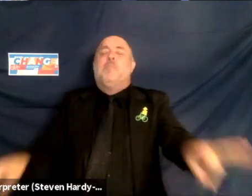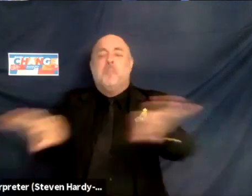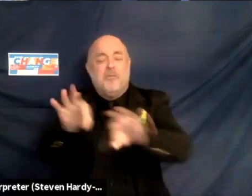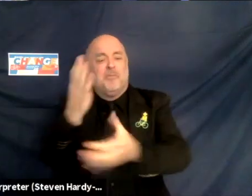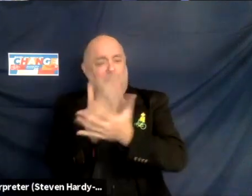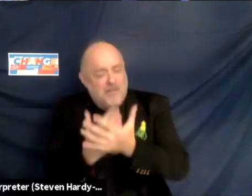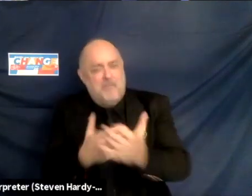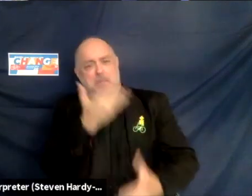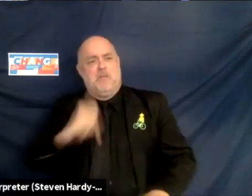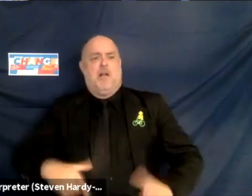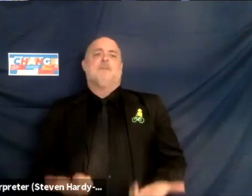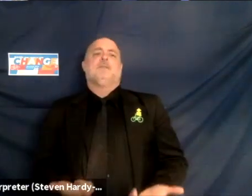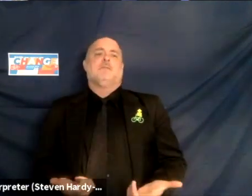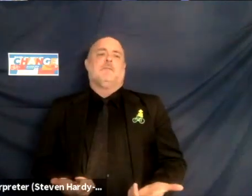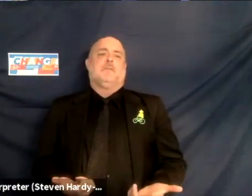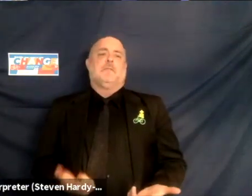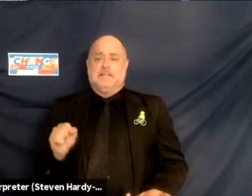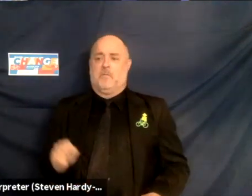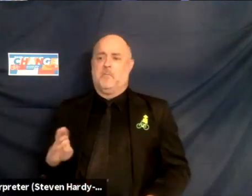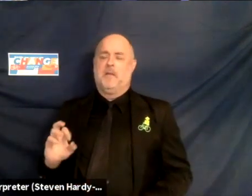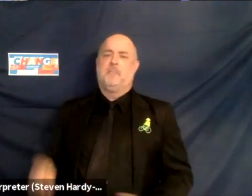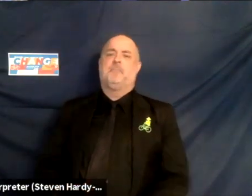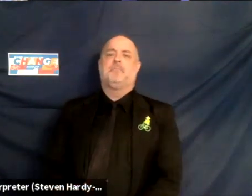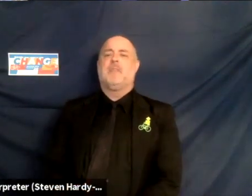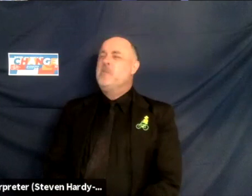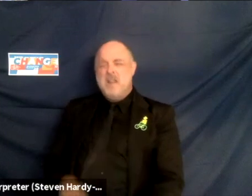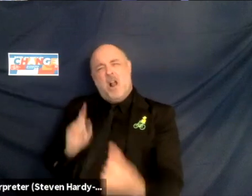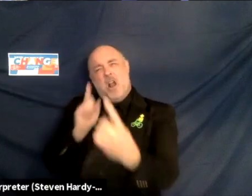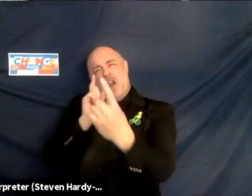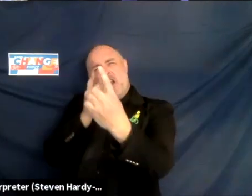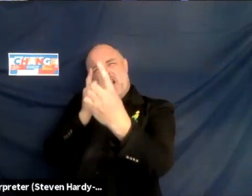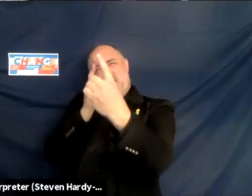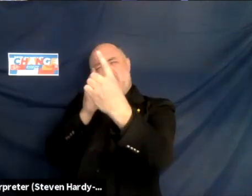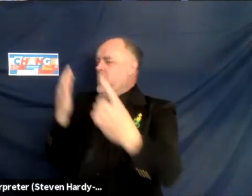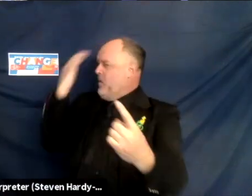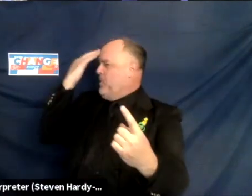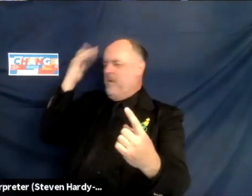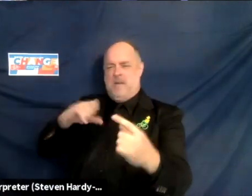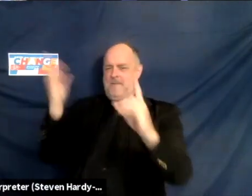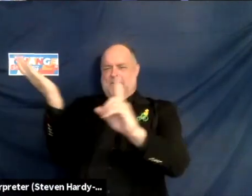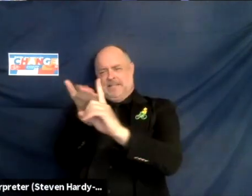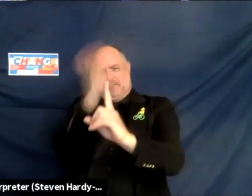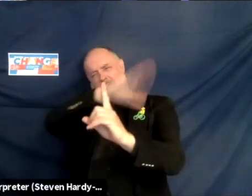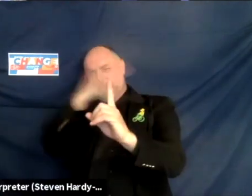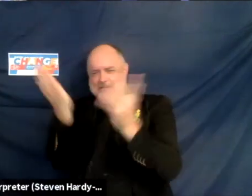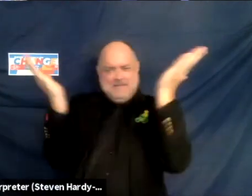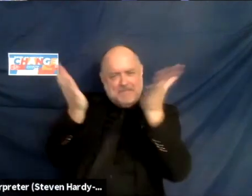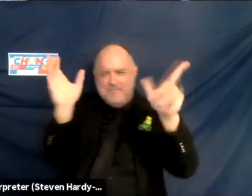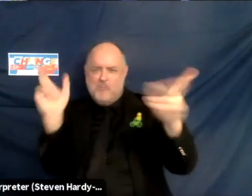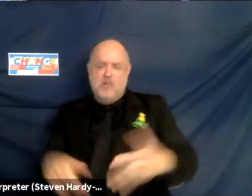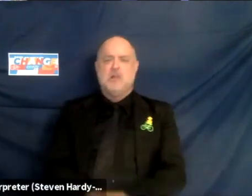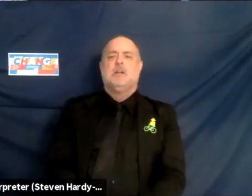And as we pursued that, we knew there was a lot of convincing to do. But it was part of how